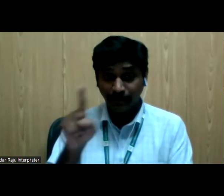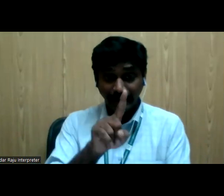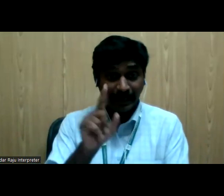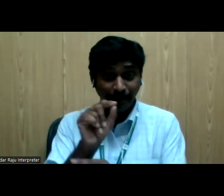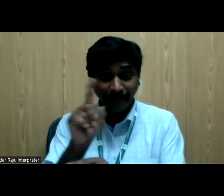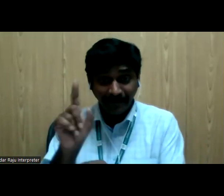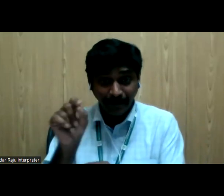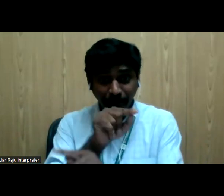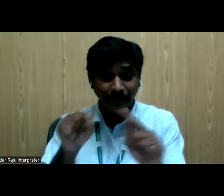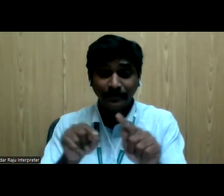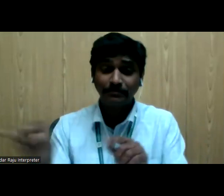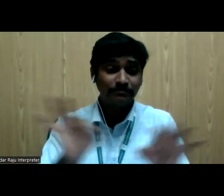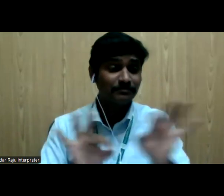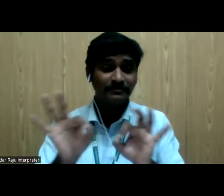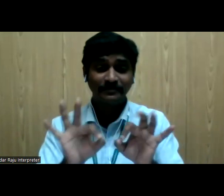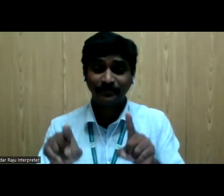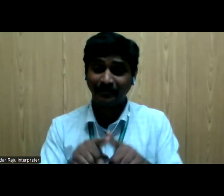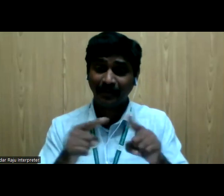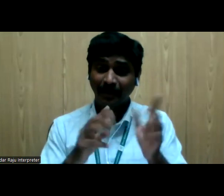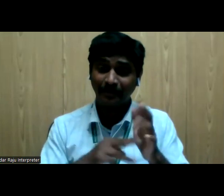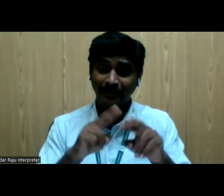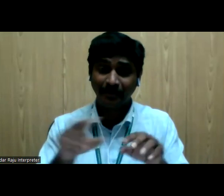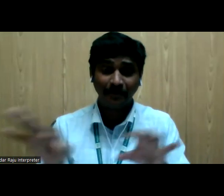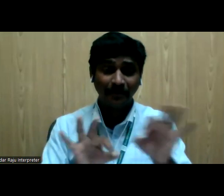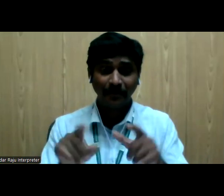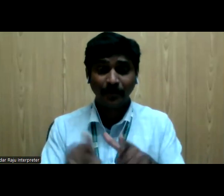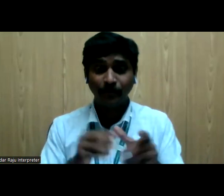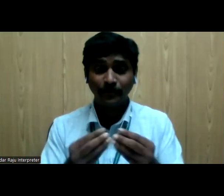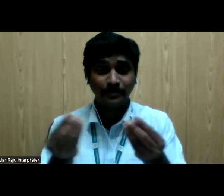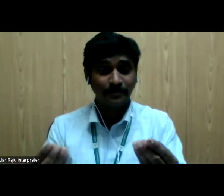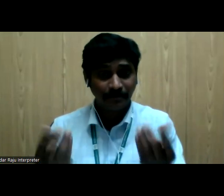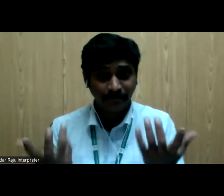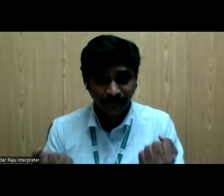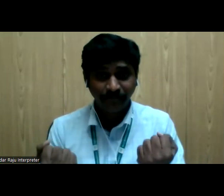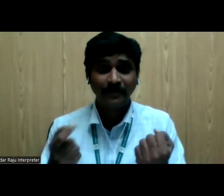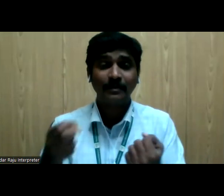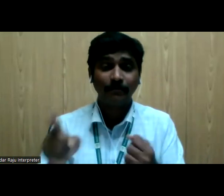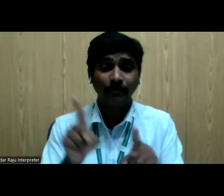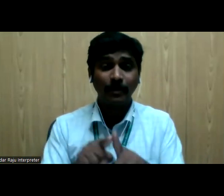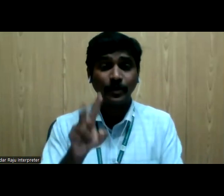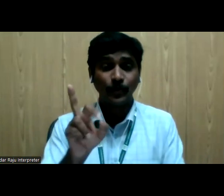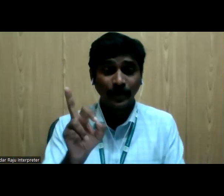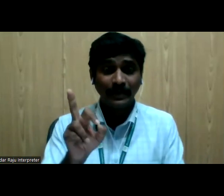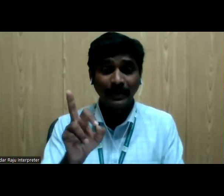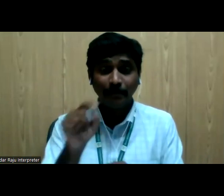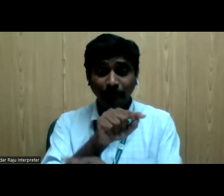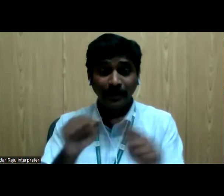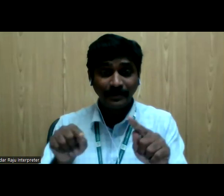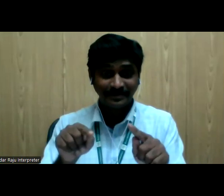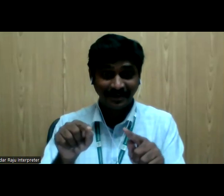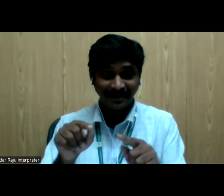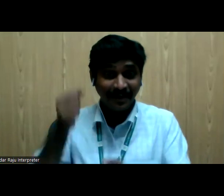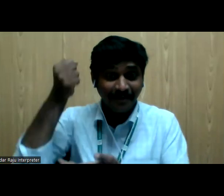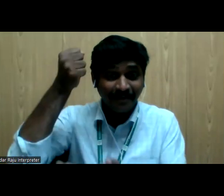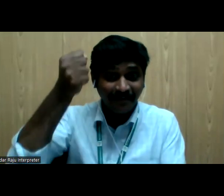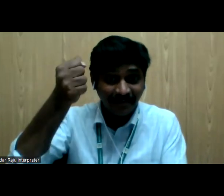to look at the overall allocation of resources, nearly 20% of Tech Mahindra Foundation's funding is now devoted